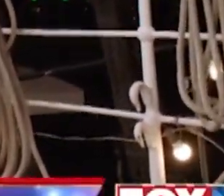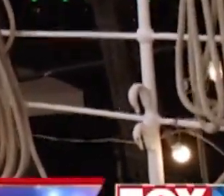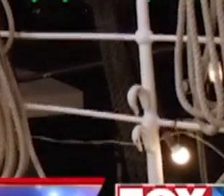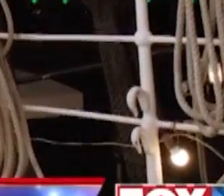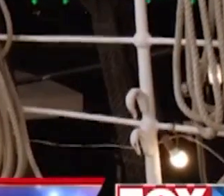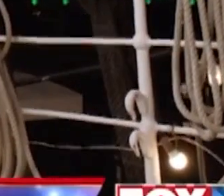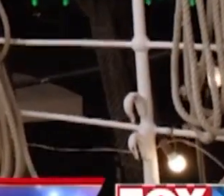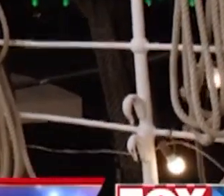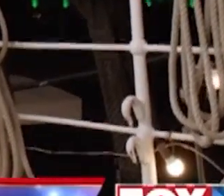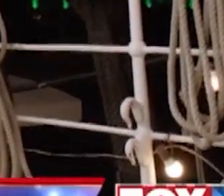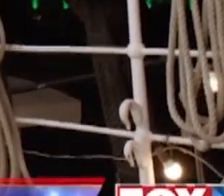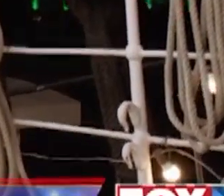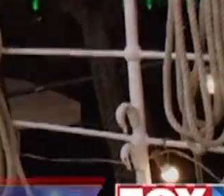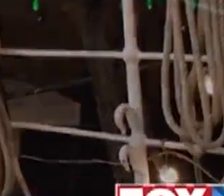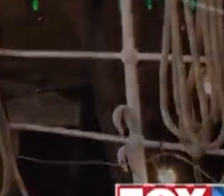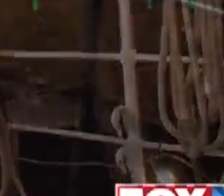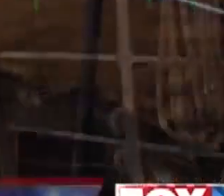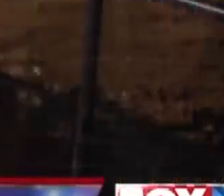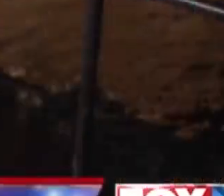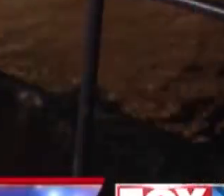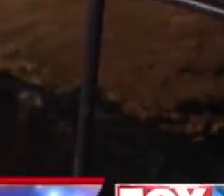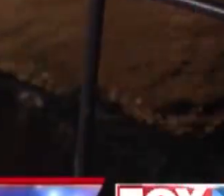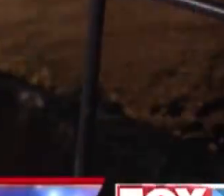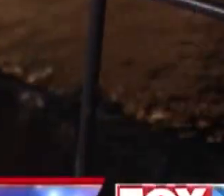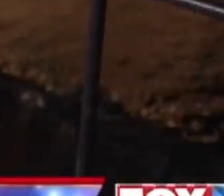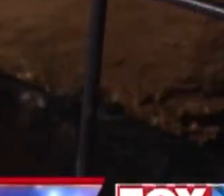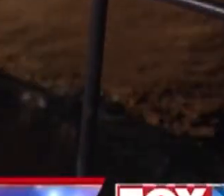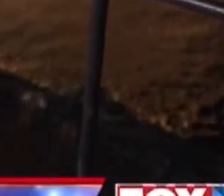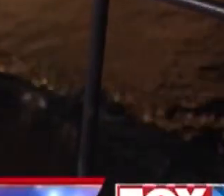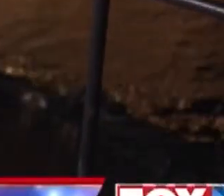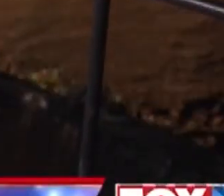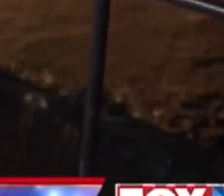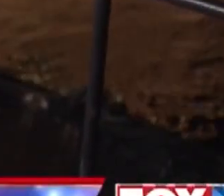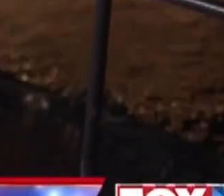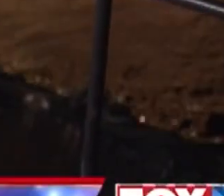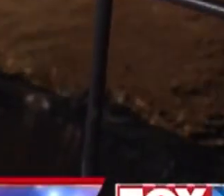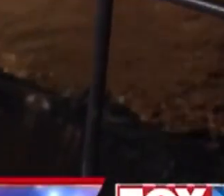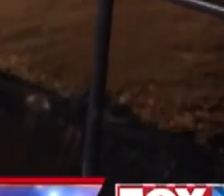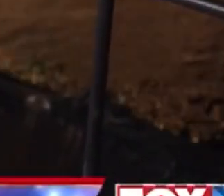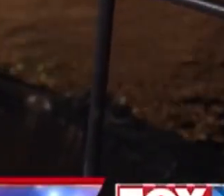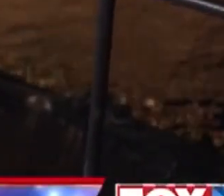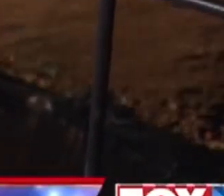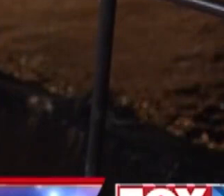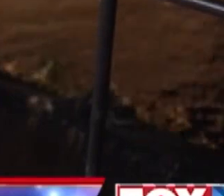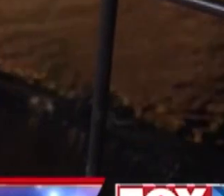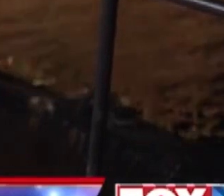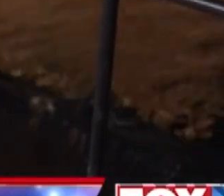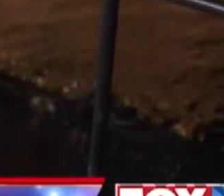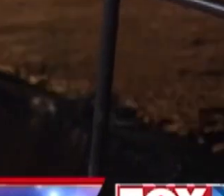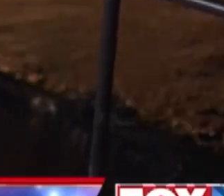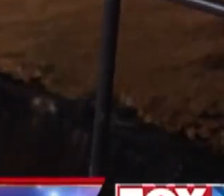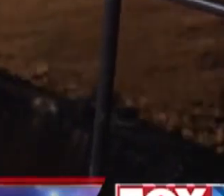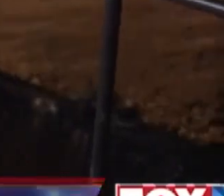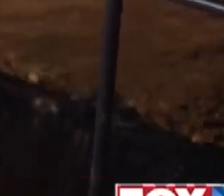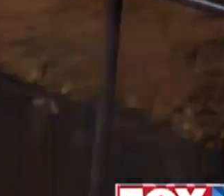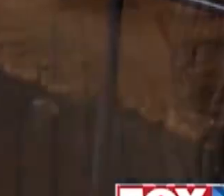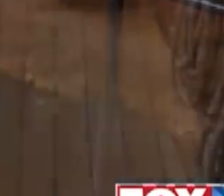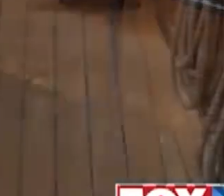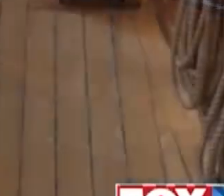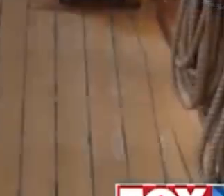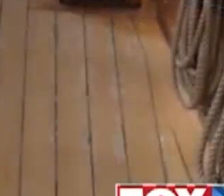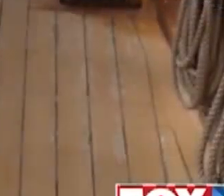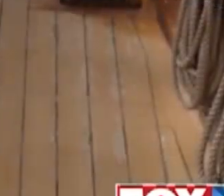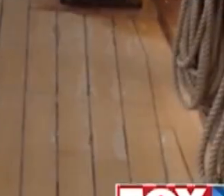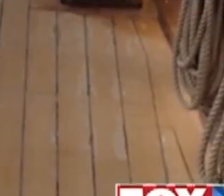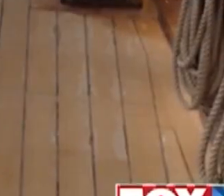nurse Keena Mapanao. Along with American Sign Language interpreter Kayla Sweet from the ferry boat Berkeley, here